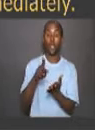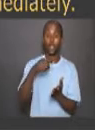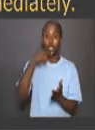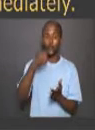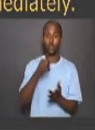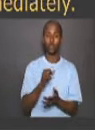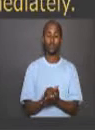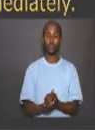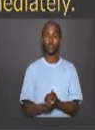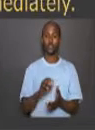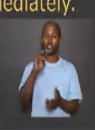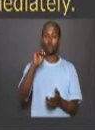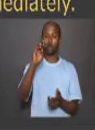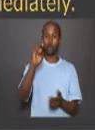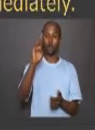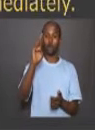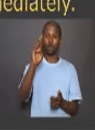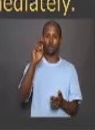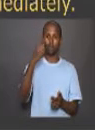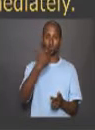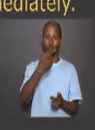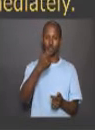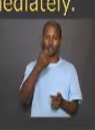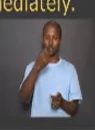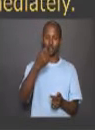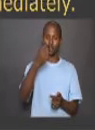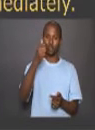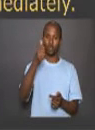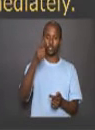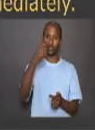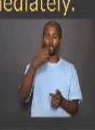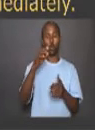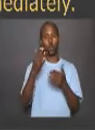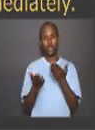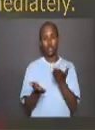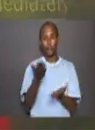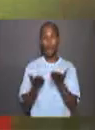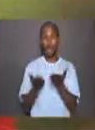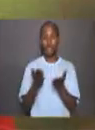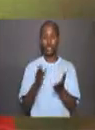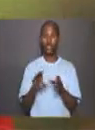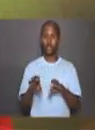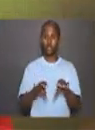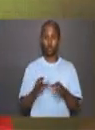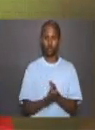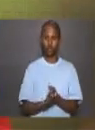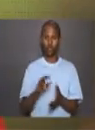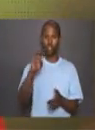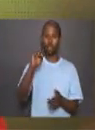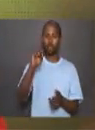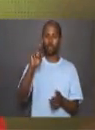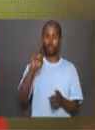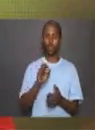known as the mortgage or balance due. A